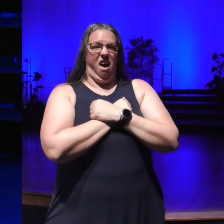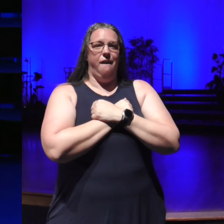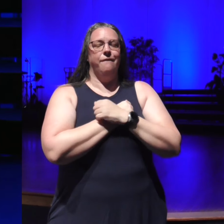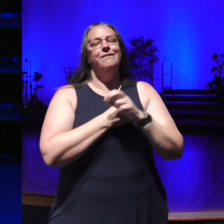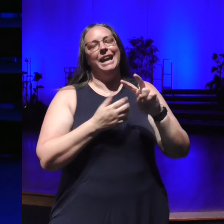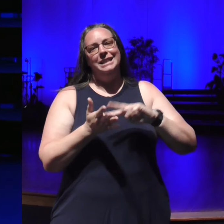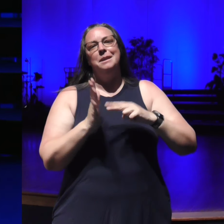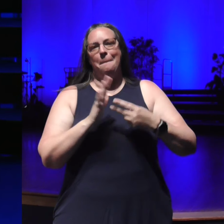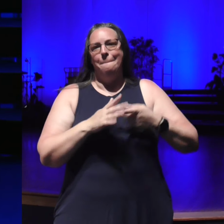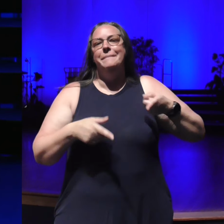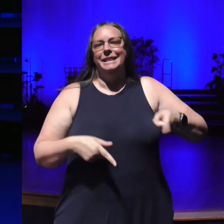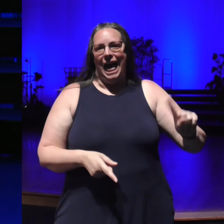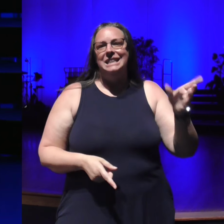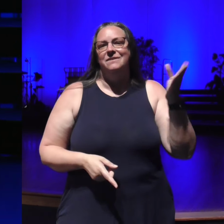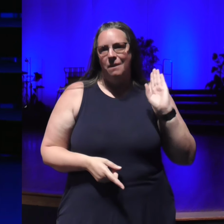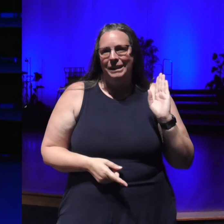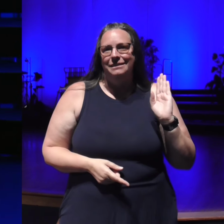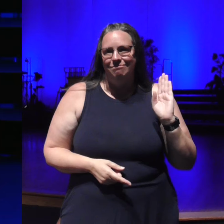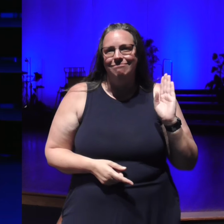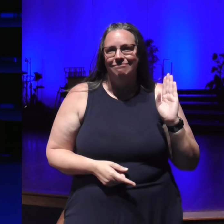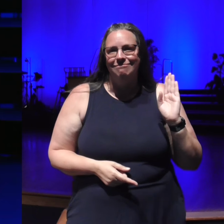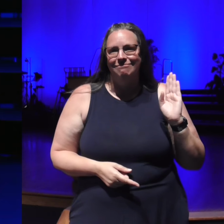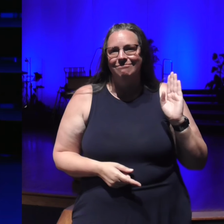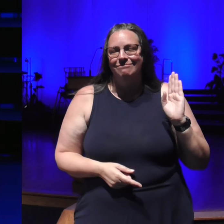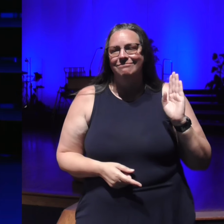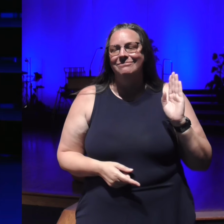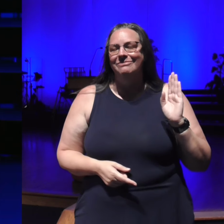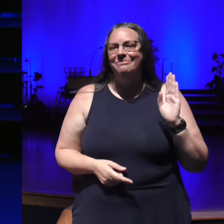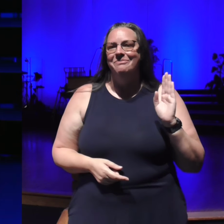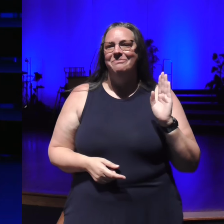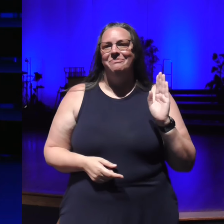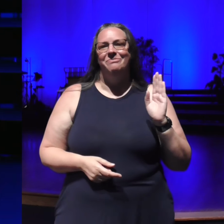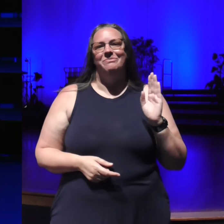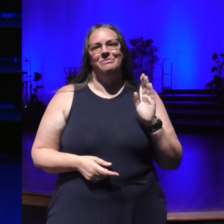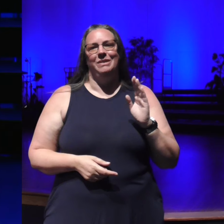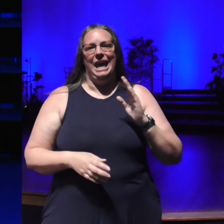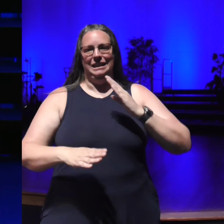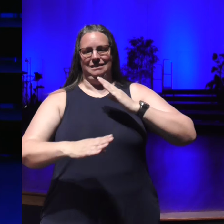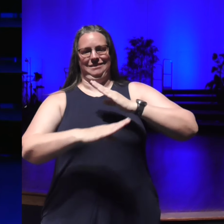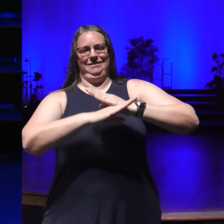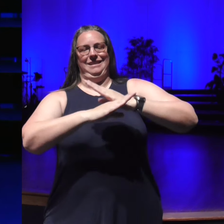the truth of your human spirit and your human light.